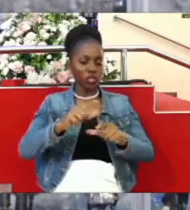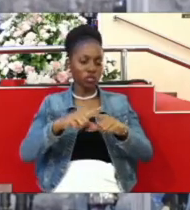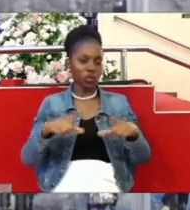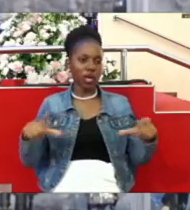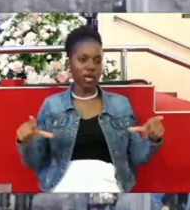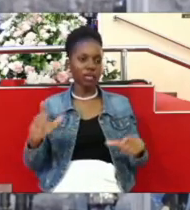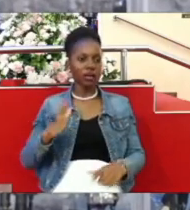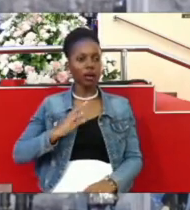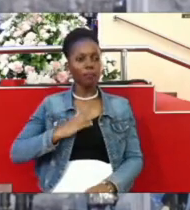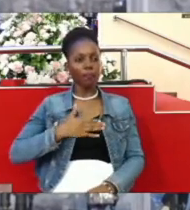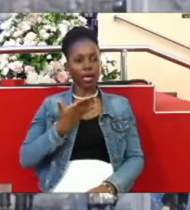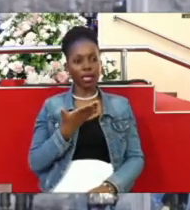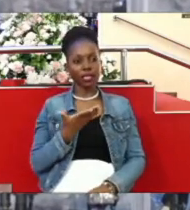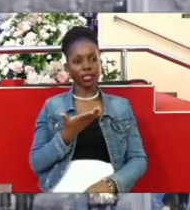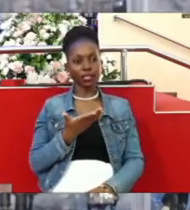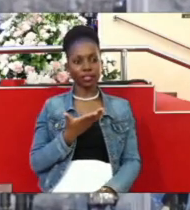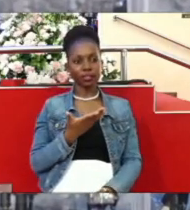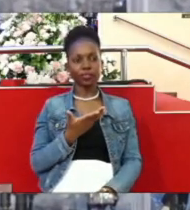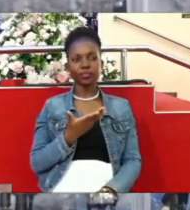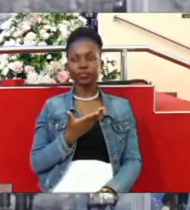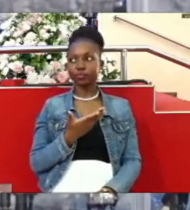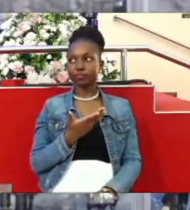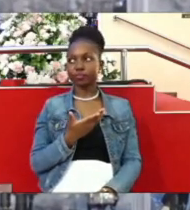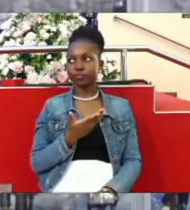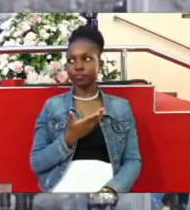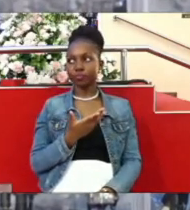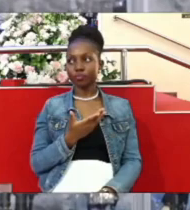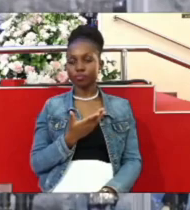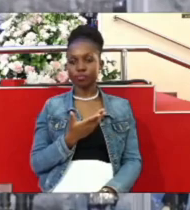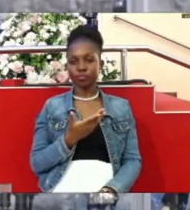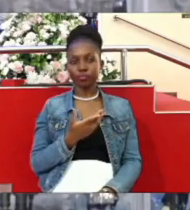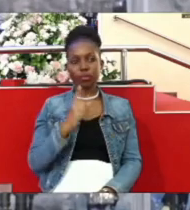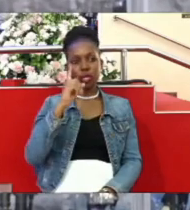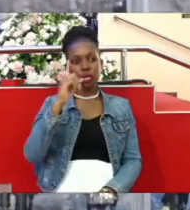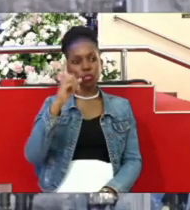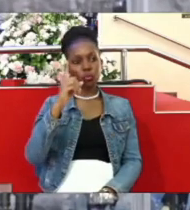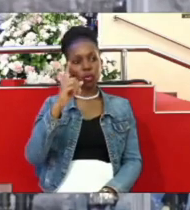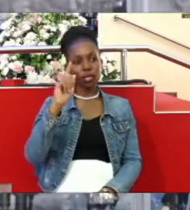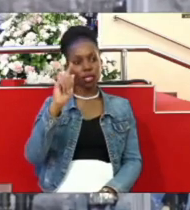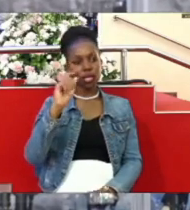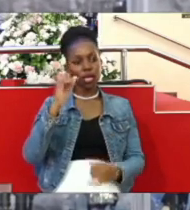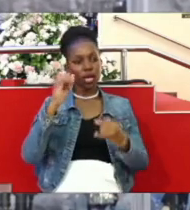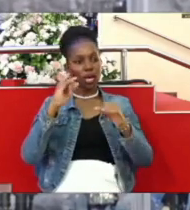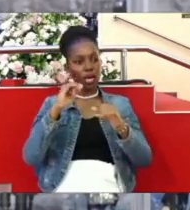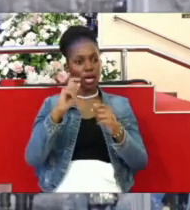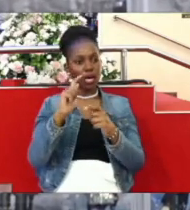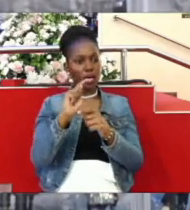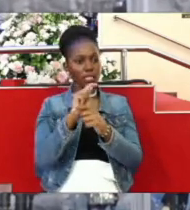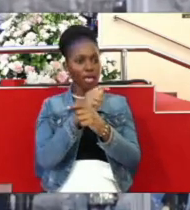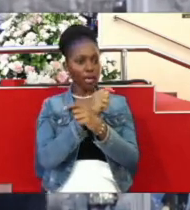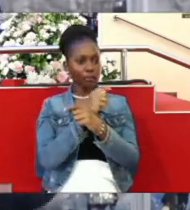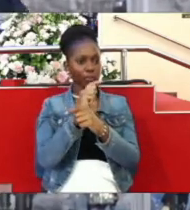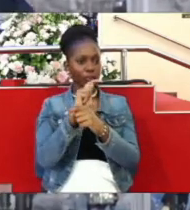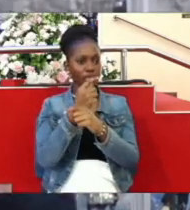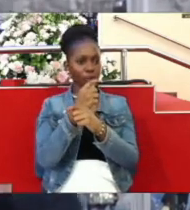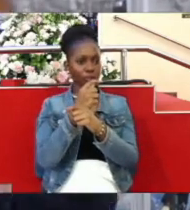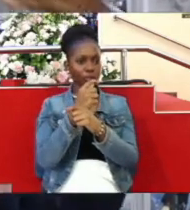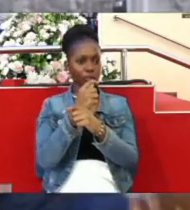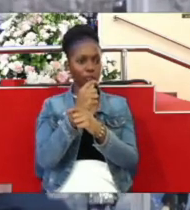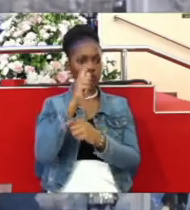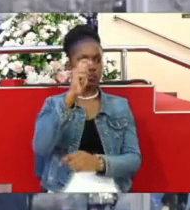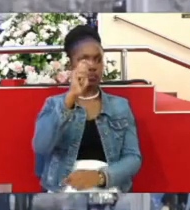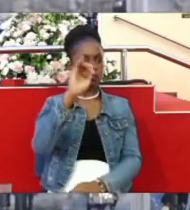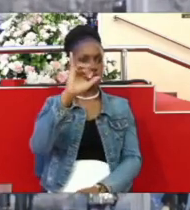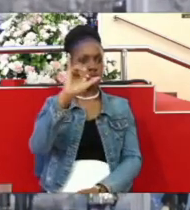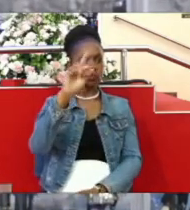na hayo maji iliendelea kutiririka ikielekea kwetu. That is one type of a well. The other one is the one that you must